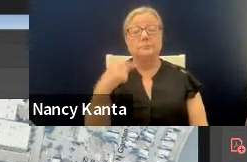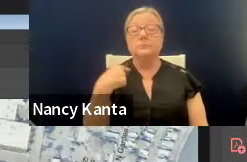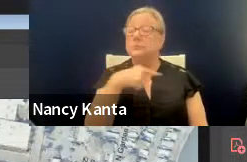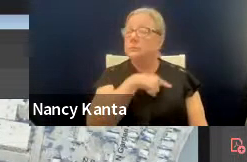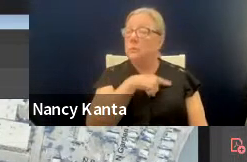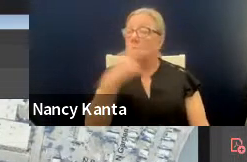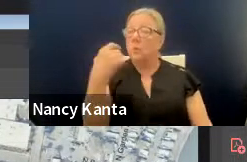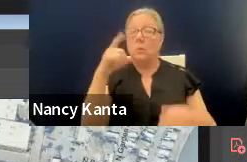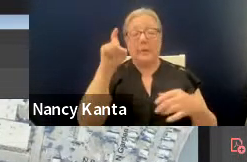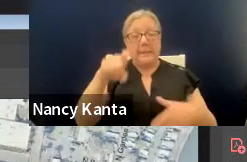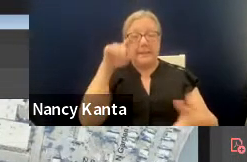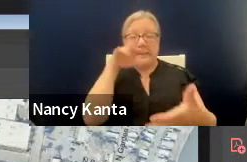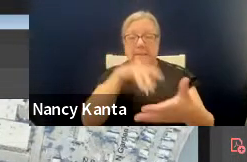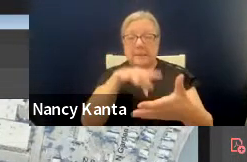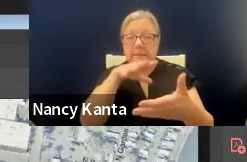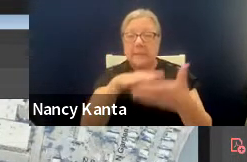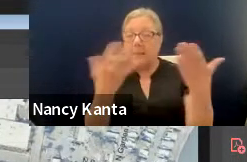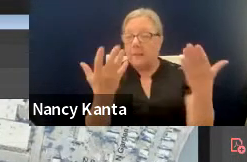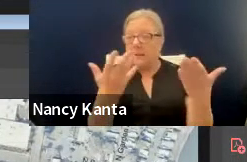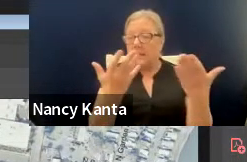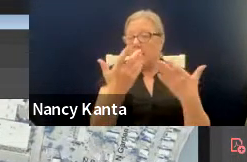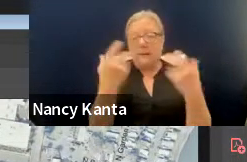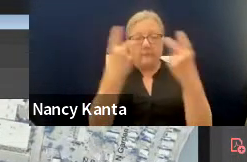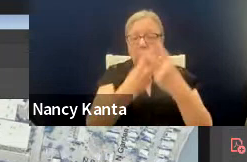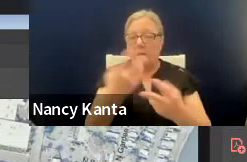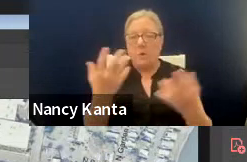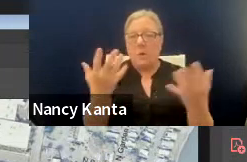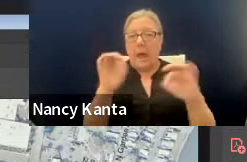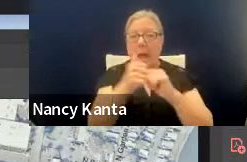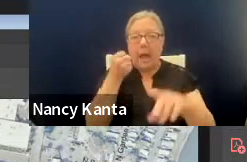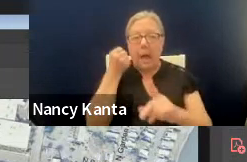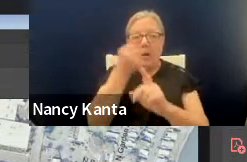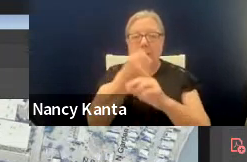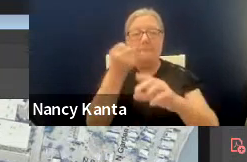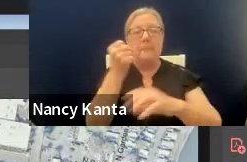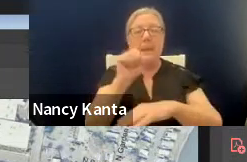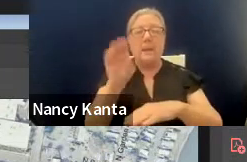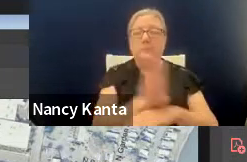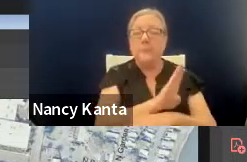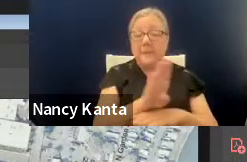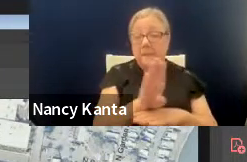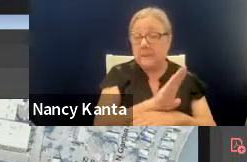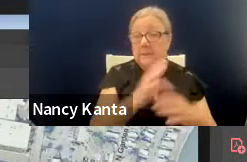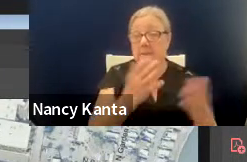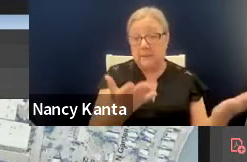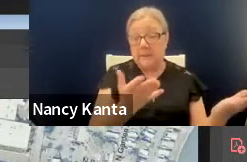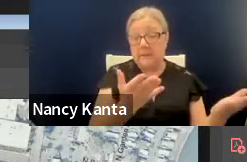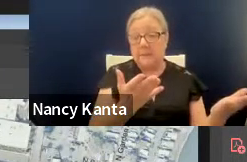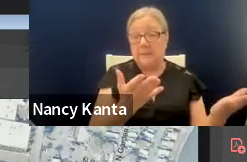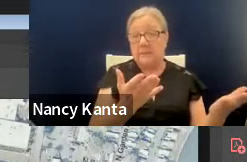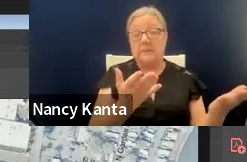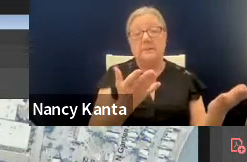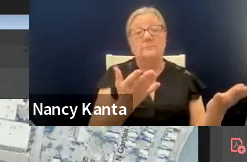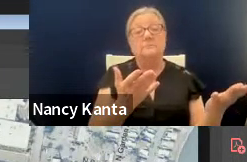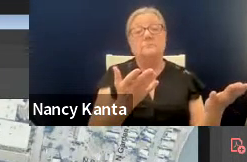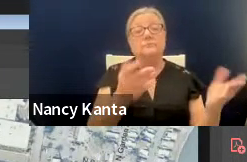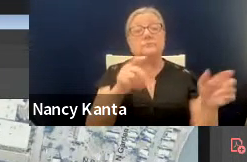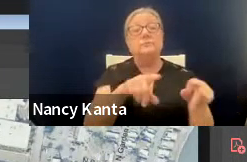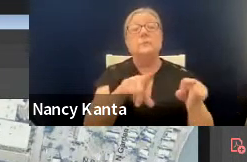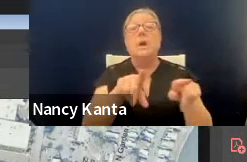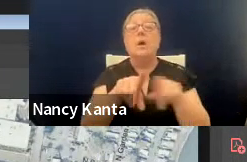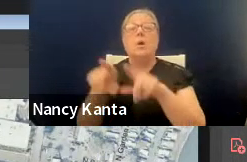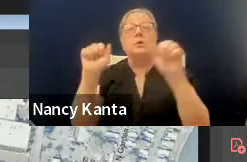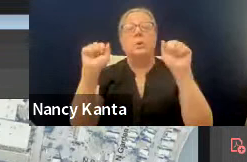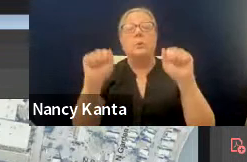the local businesses and access, as well as, say, for instance, access and the possibility of having